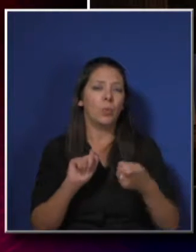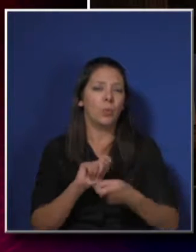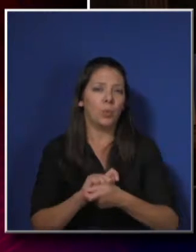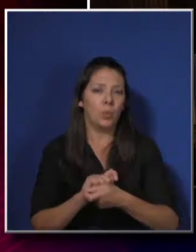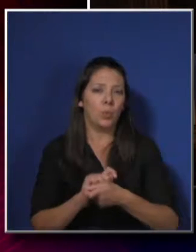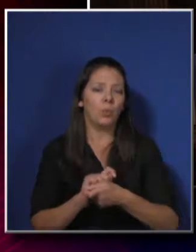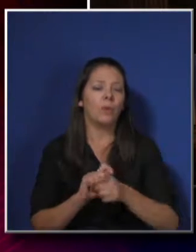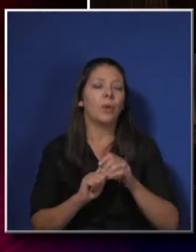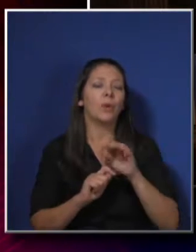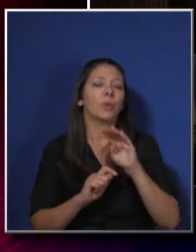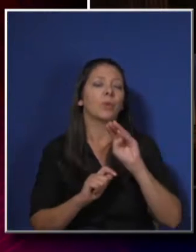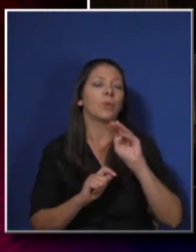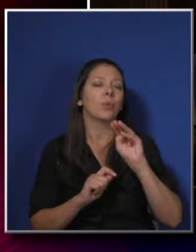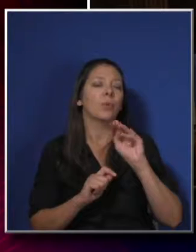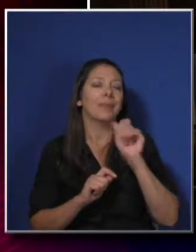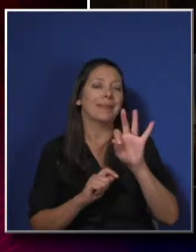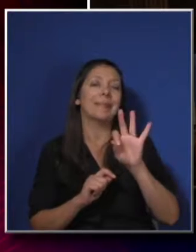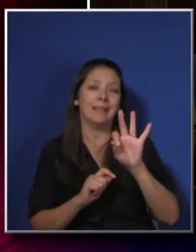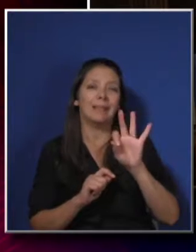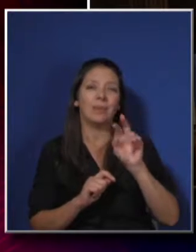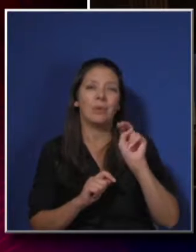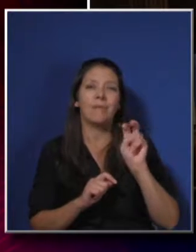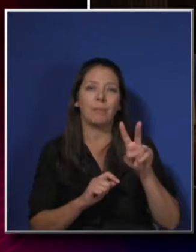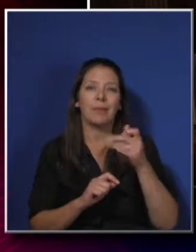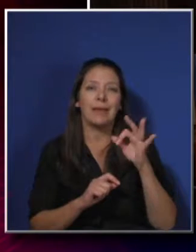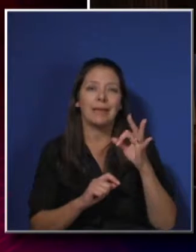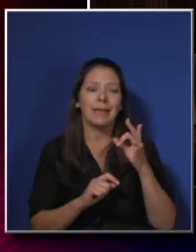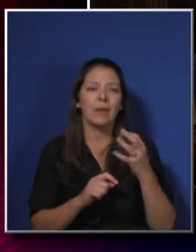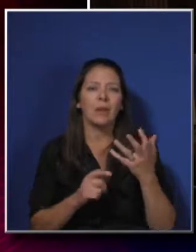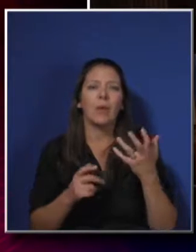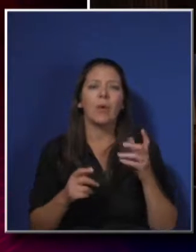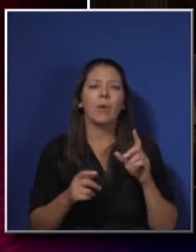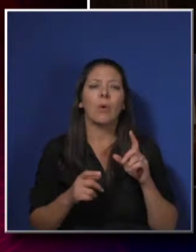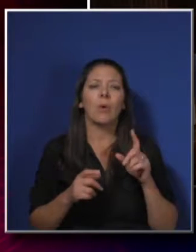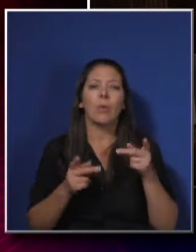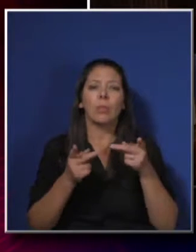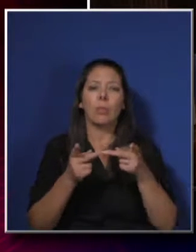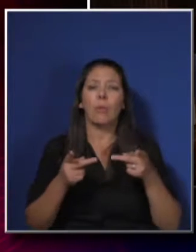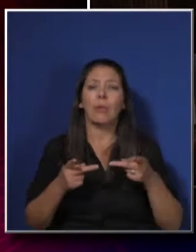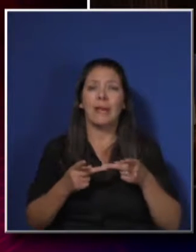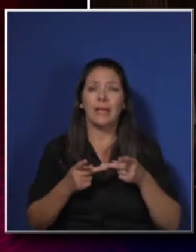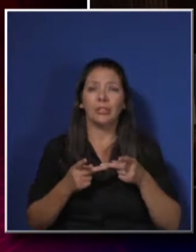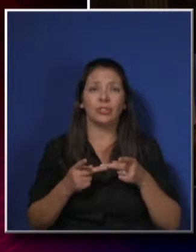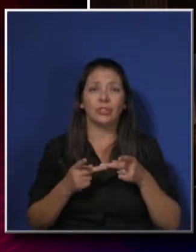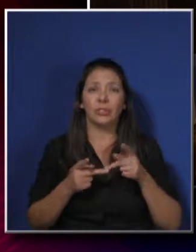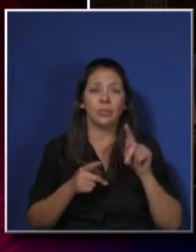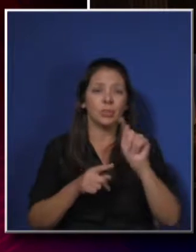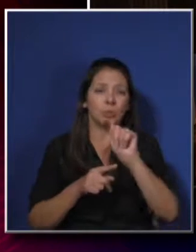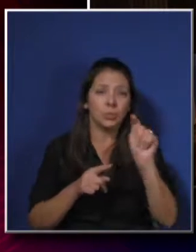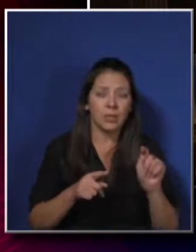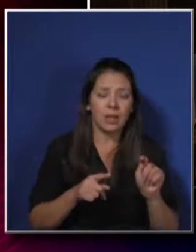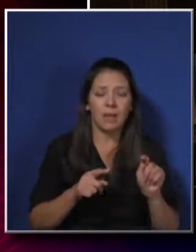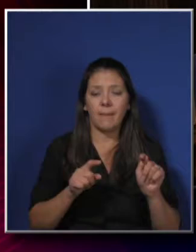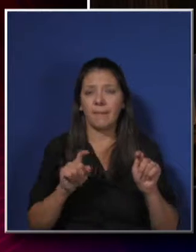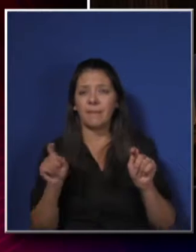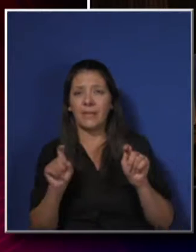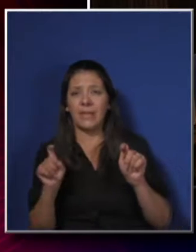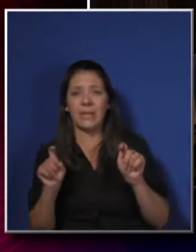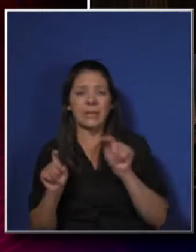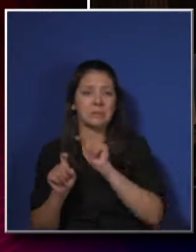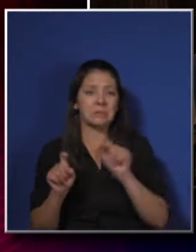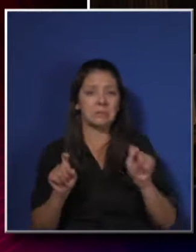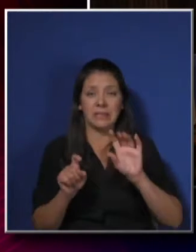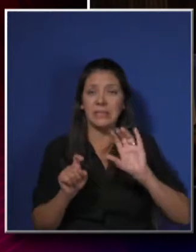to the 19th, correct? And the location, does anyone have any issues with the location? No. The Tucson, Phoenix, I think that's been keeping up with